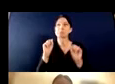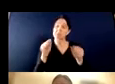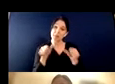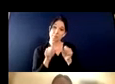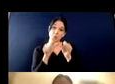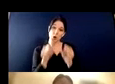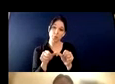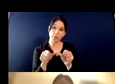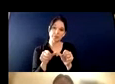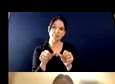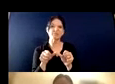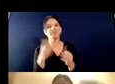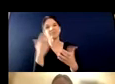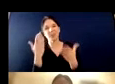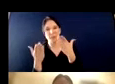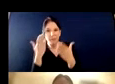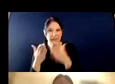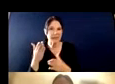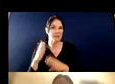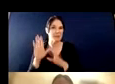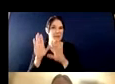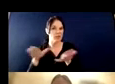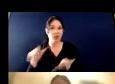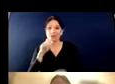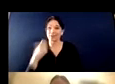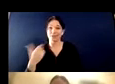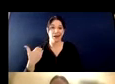child that doesn't have a pinna or an outer ear.